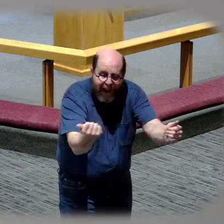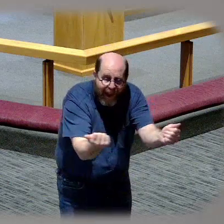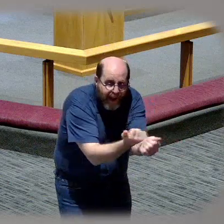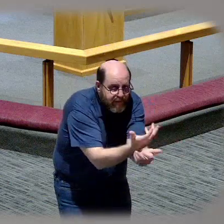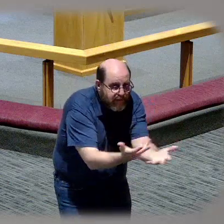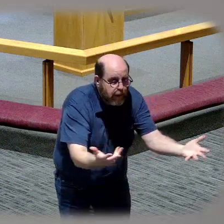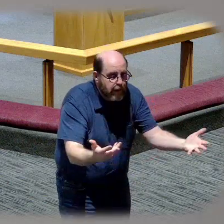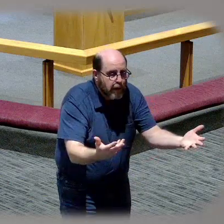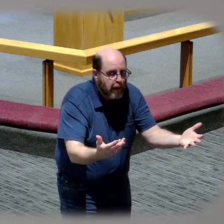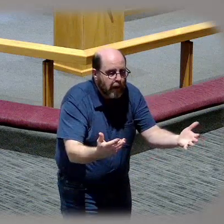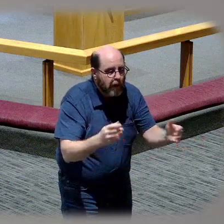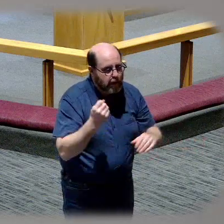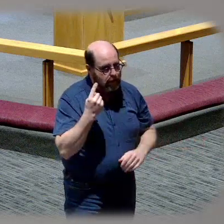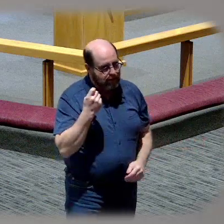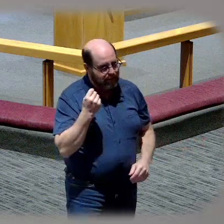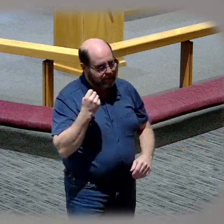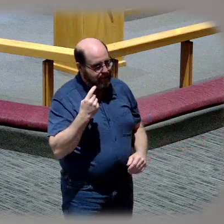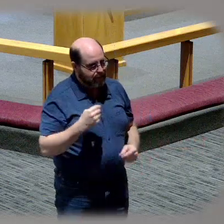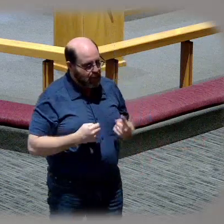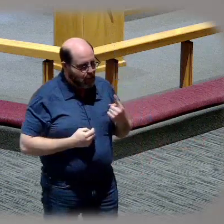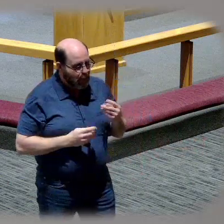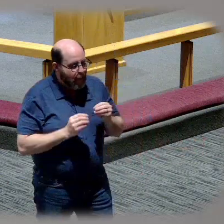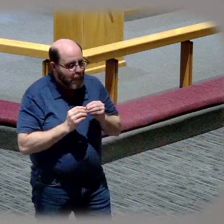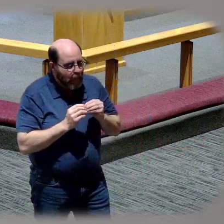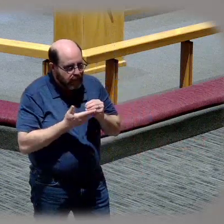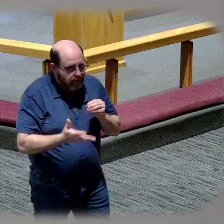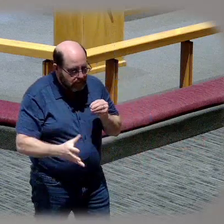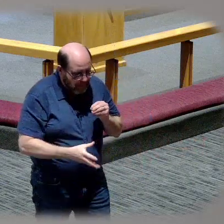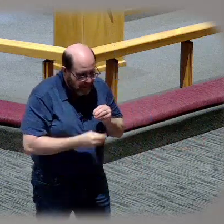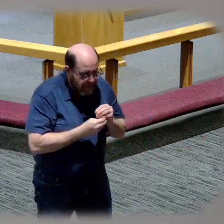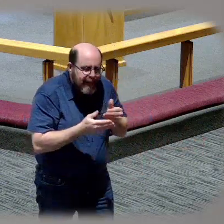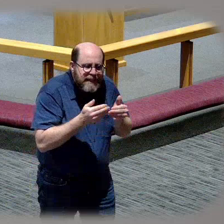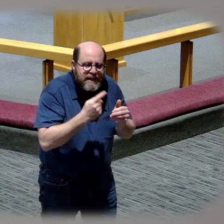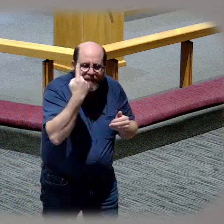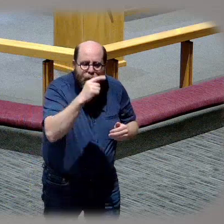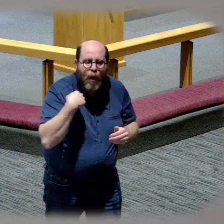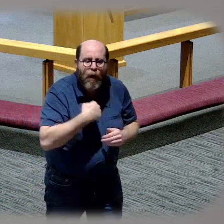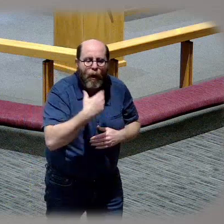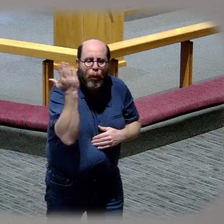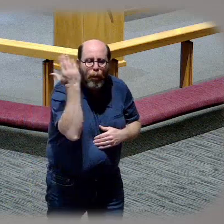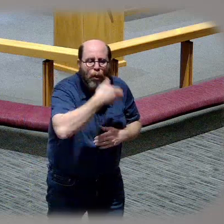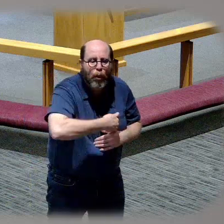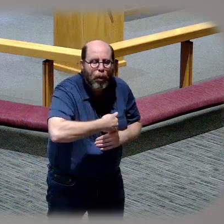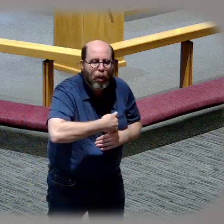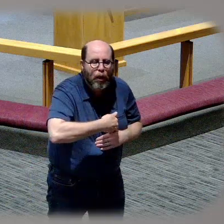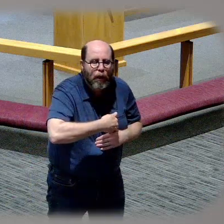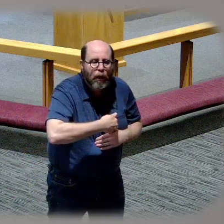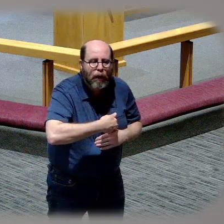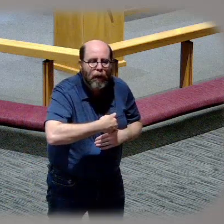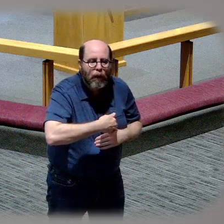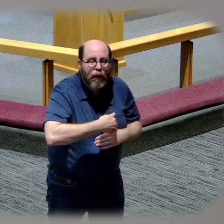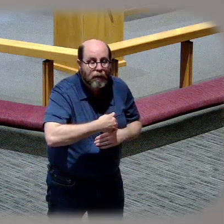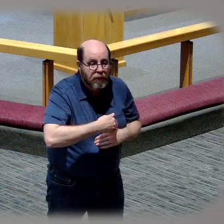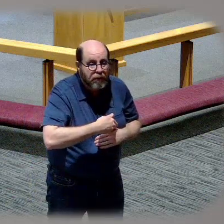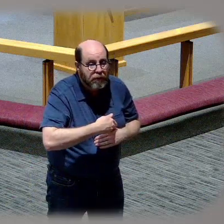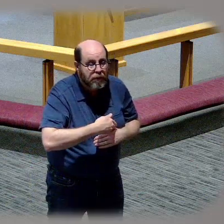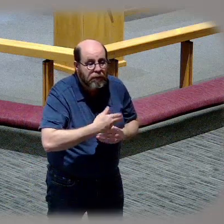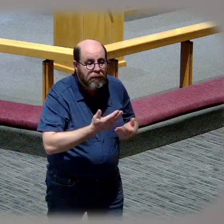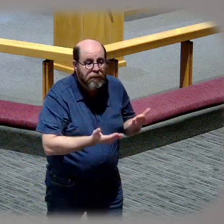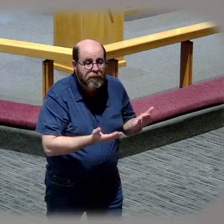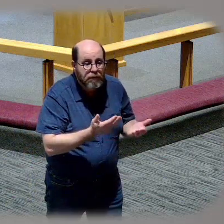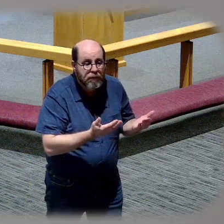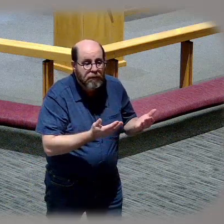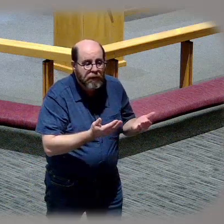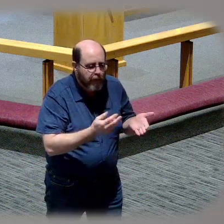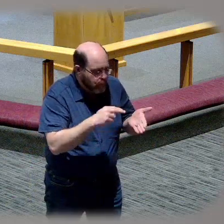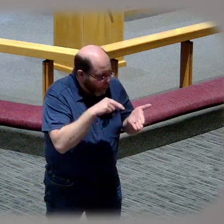But there's one other thing that comes out here in our gospel text, and it's easy for us to skip over it and maybe even overlook it.